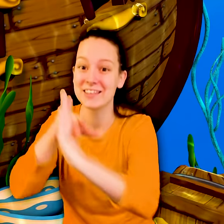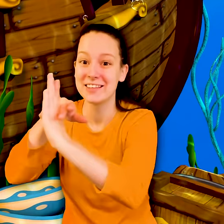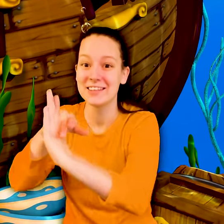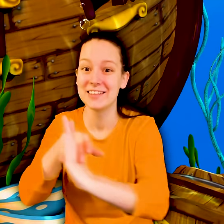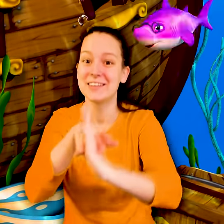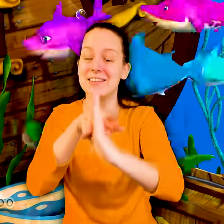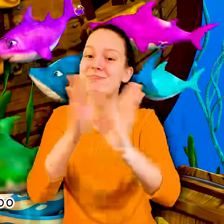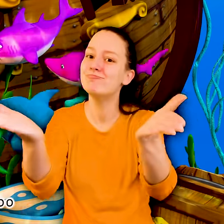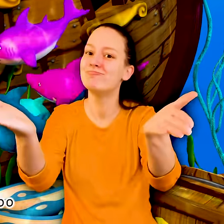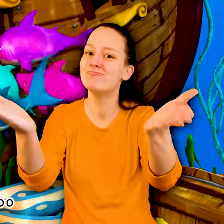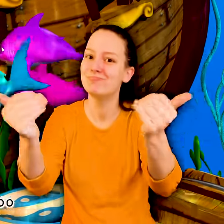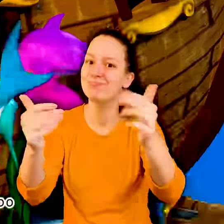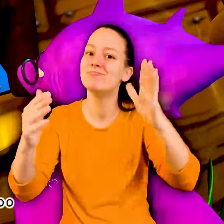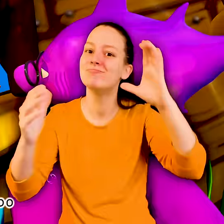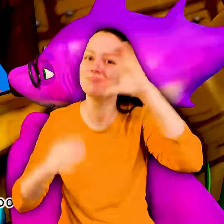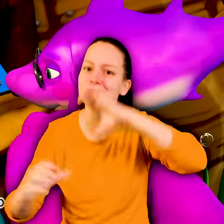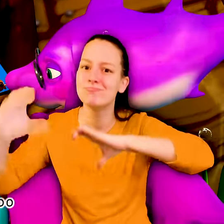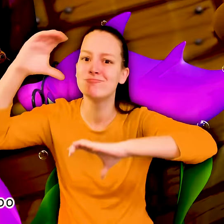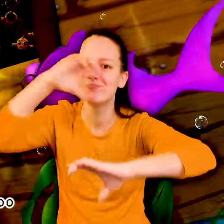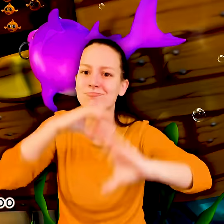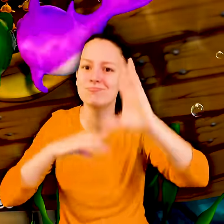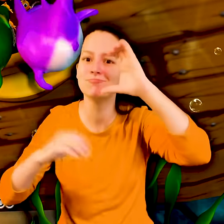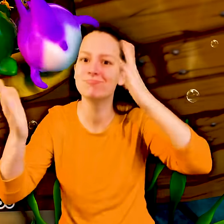shark let's go